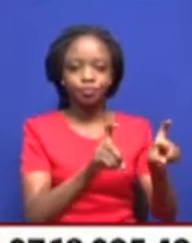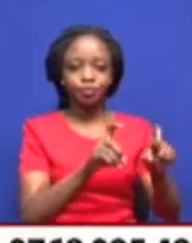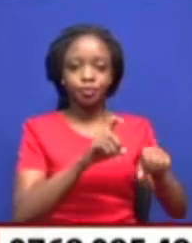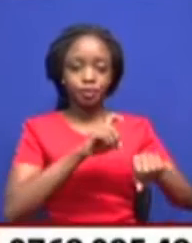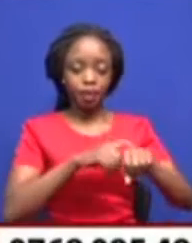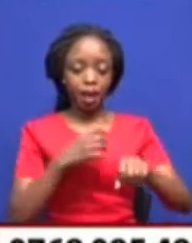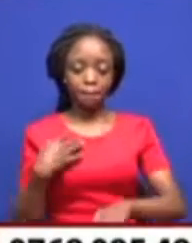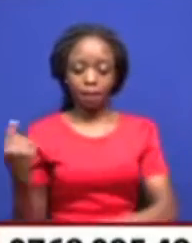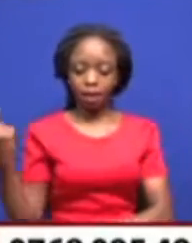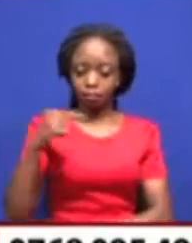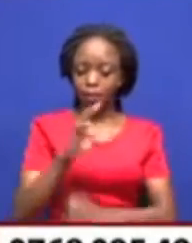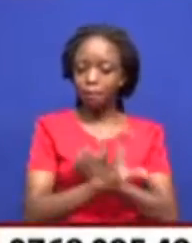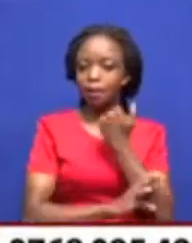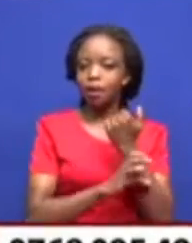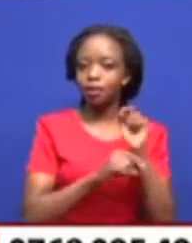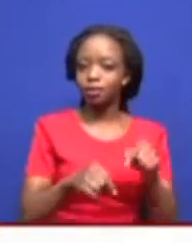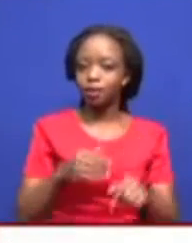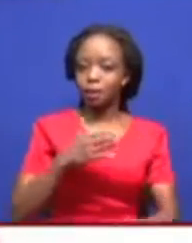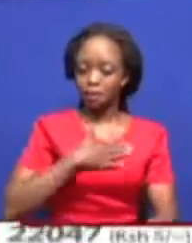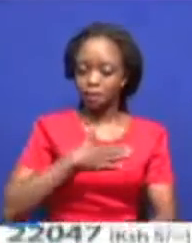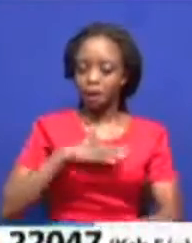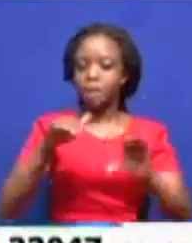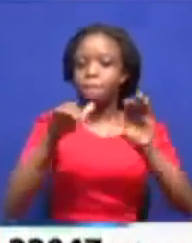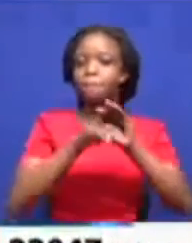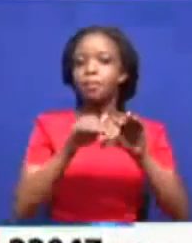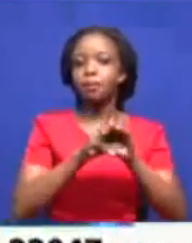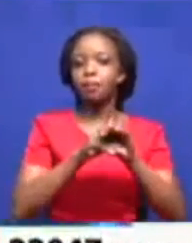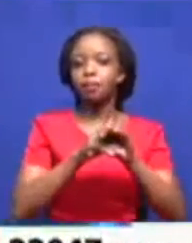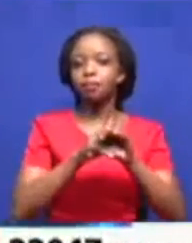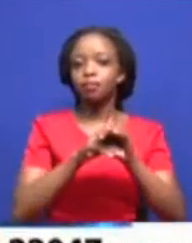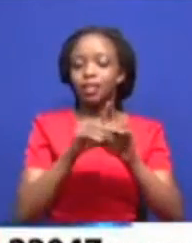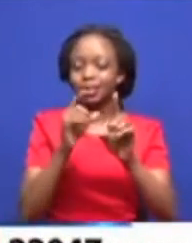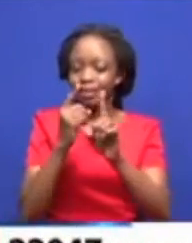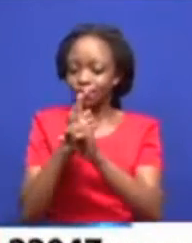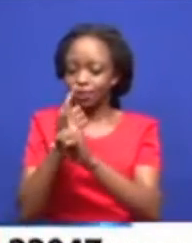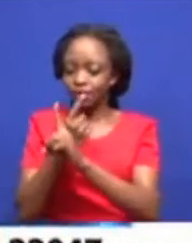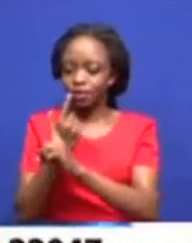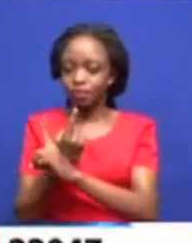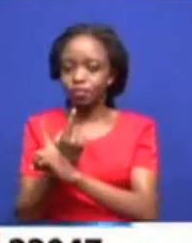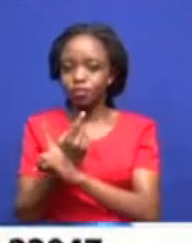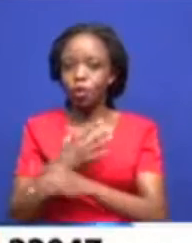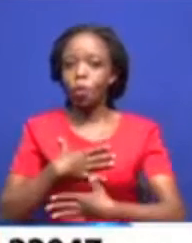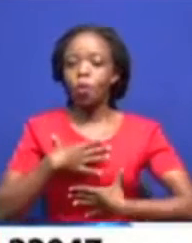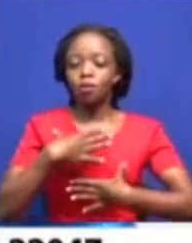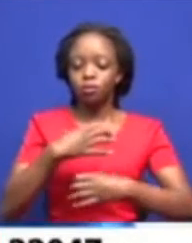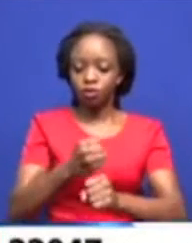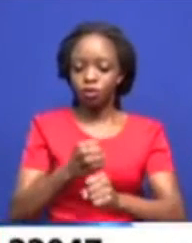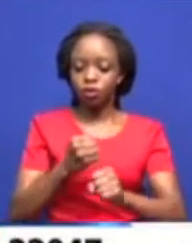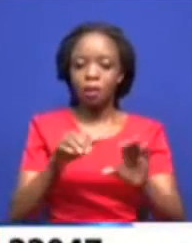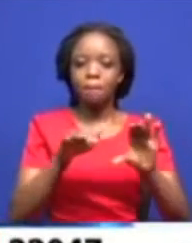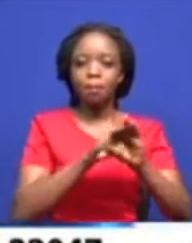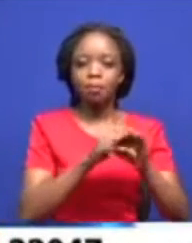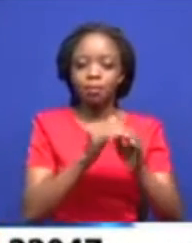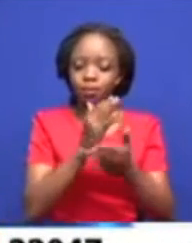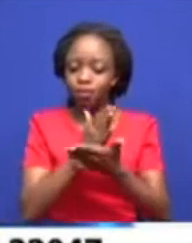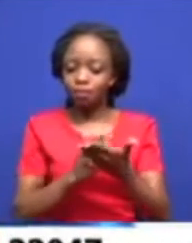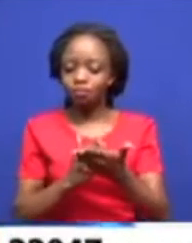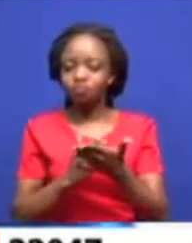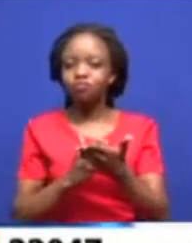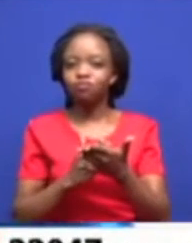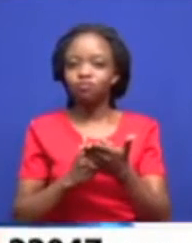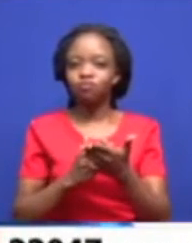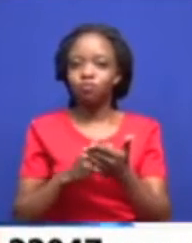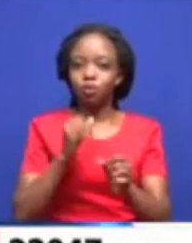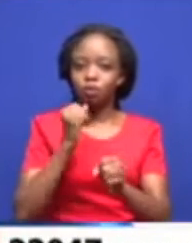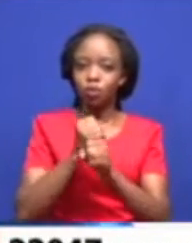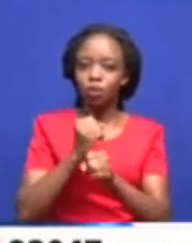When I come to this country, I was a member of various different organizations, some of them that operate in